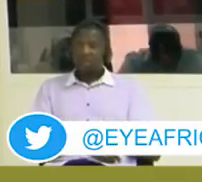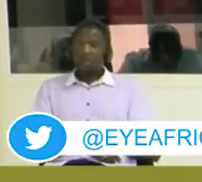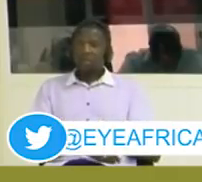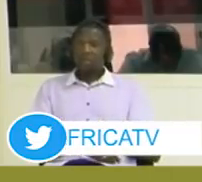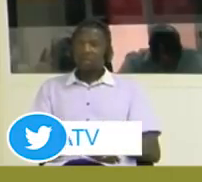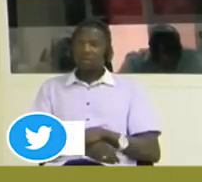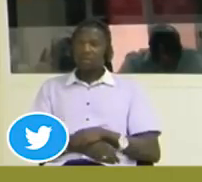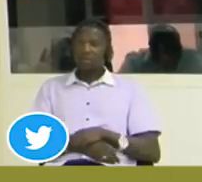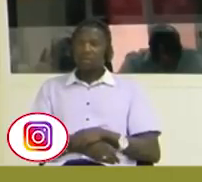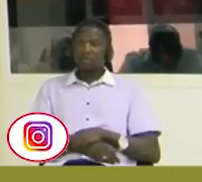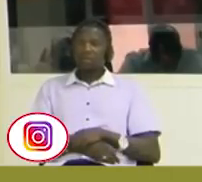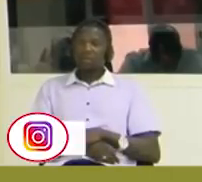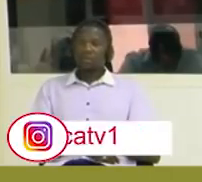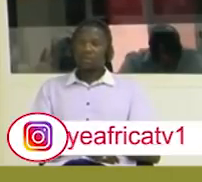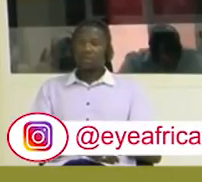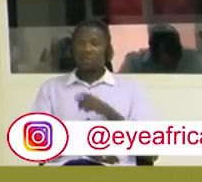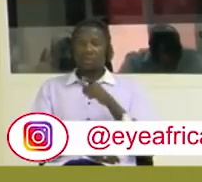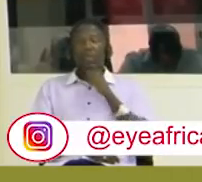don't smoke.